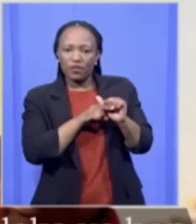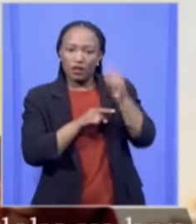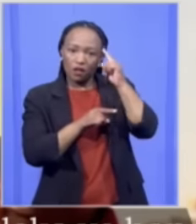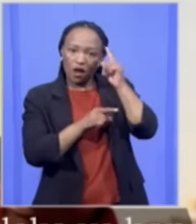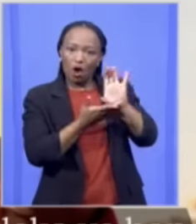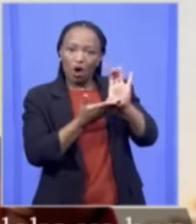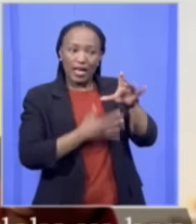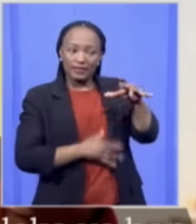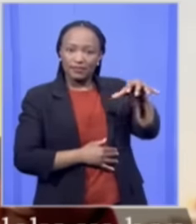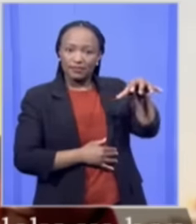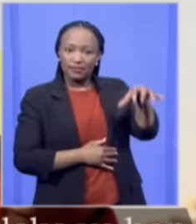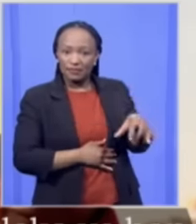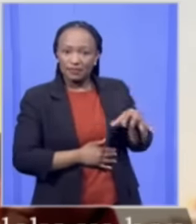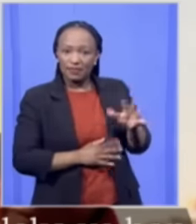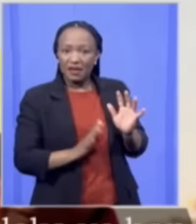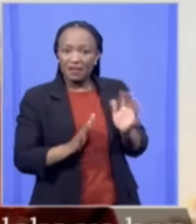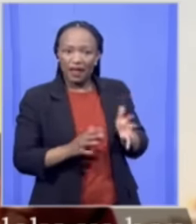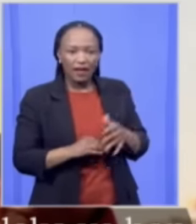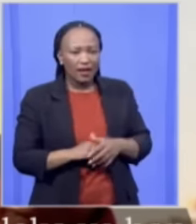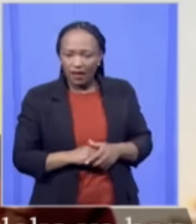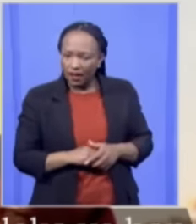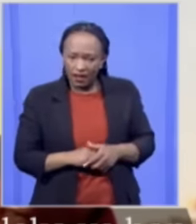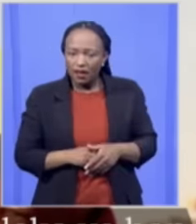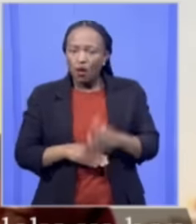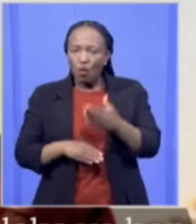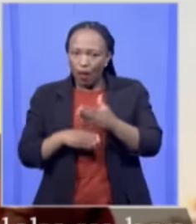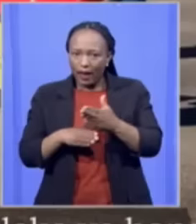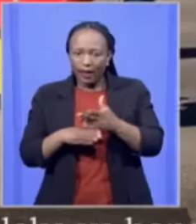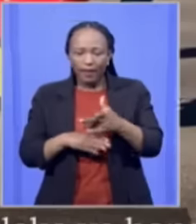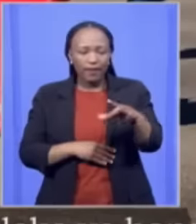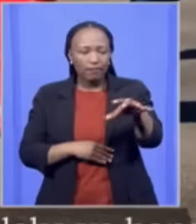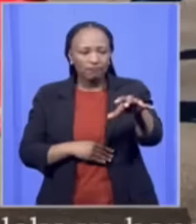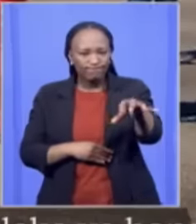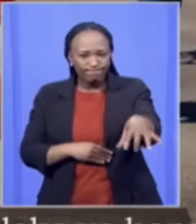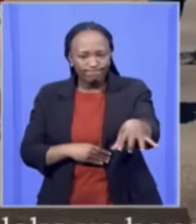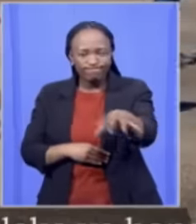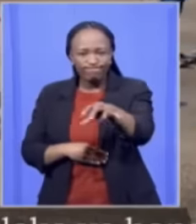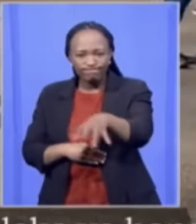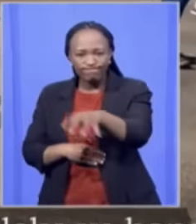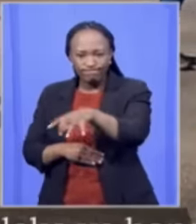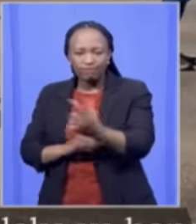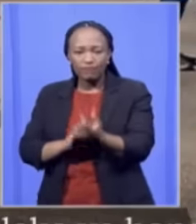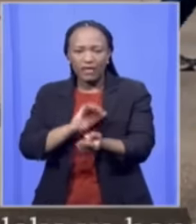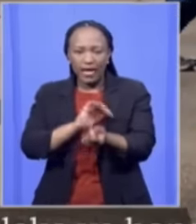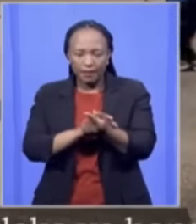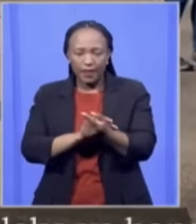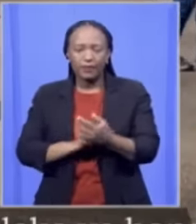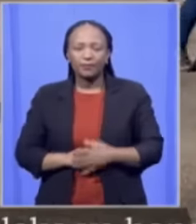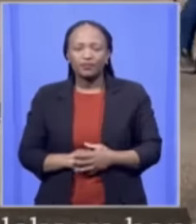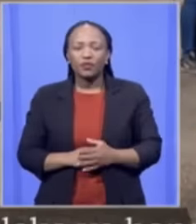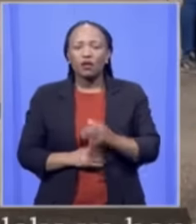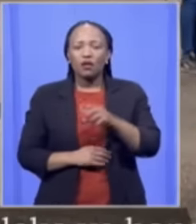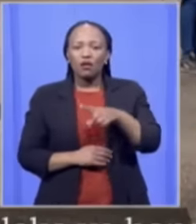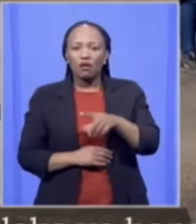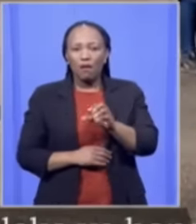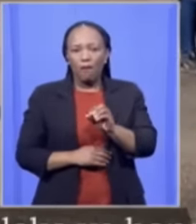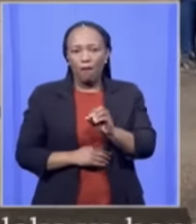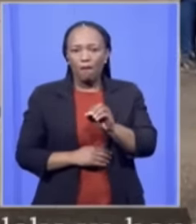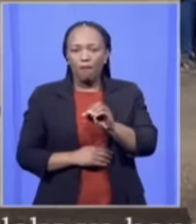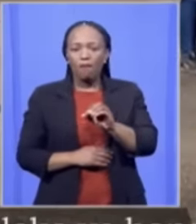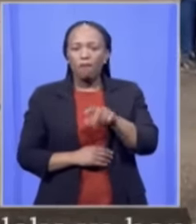institutions, but in different workplaces in the SAPS. Pop Crew tlhomile letsholo la go busetsa seriti Restore